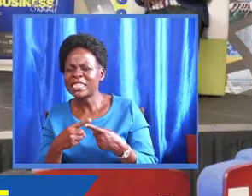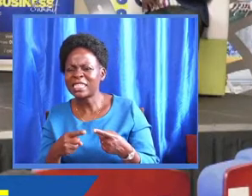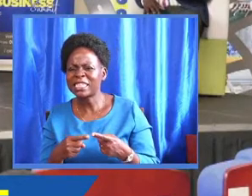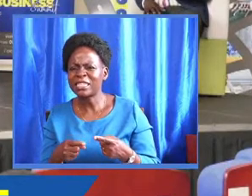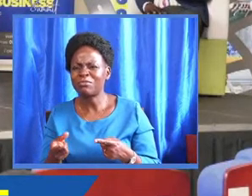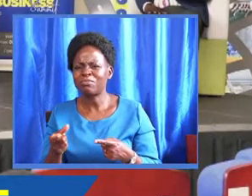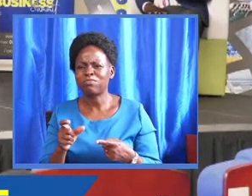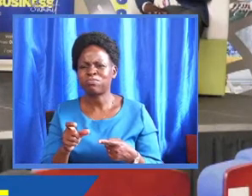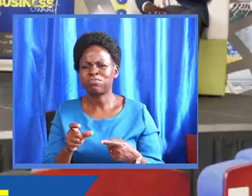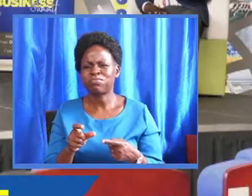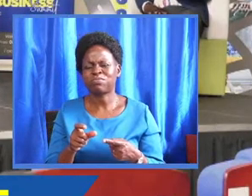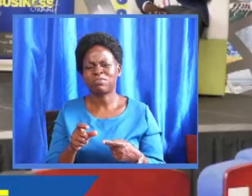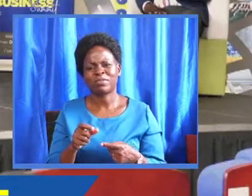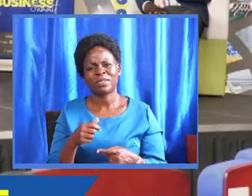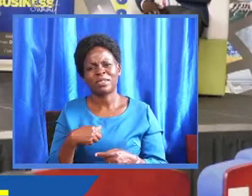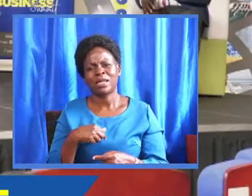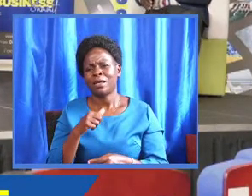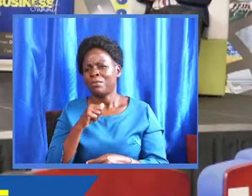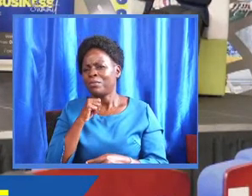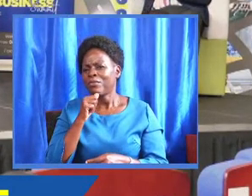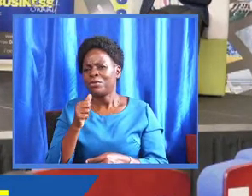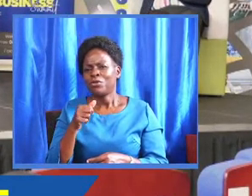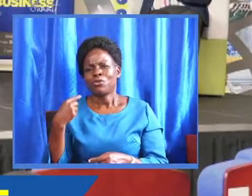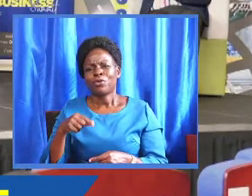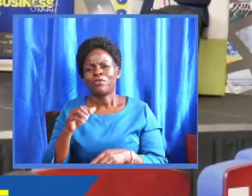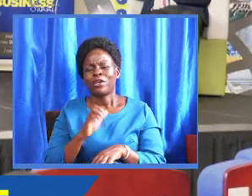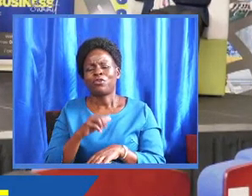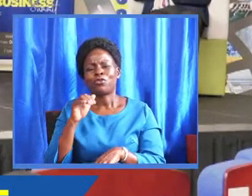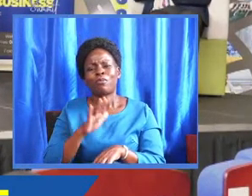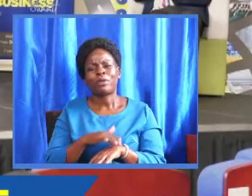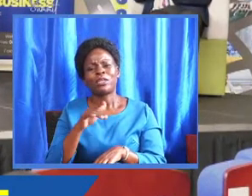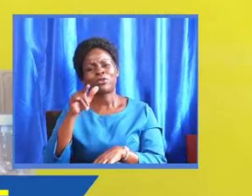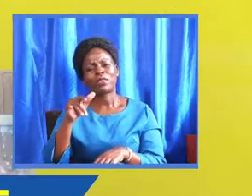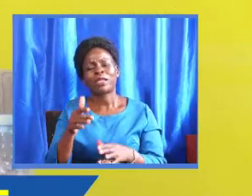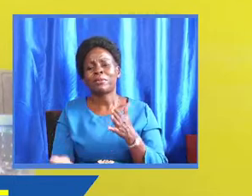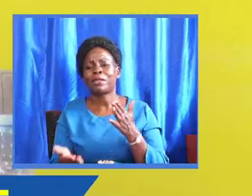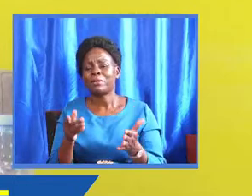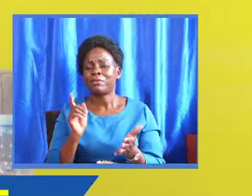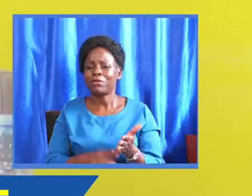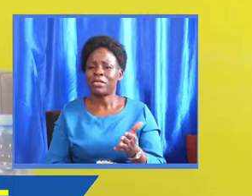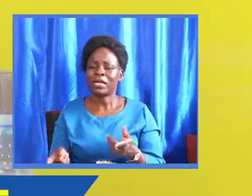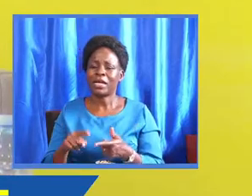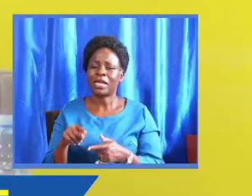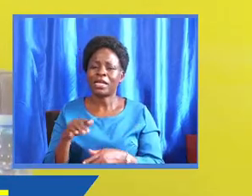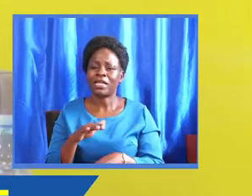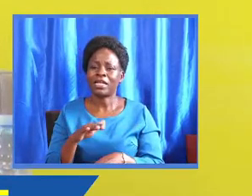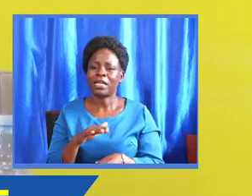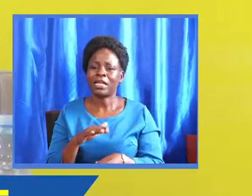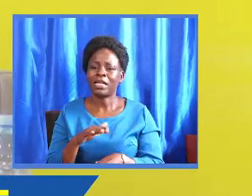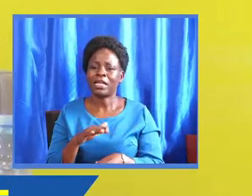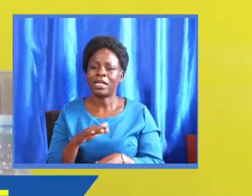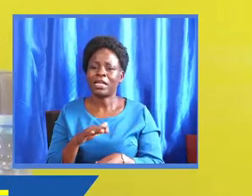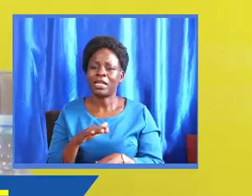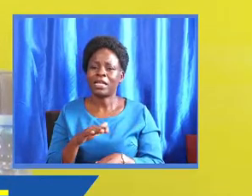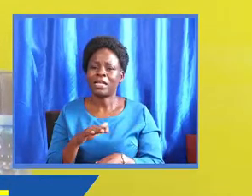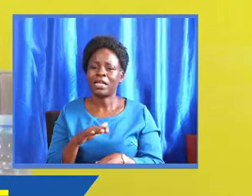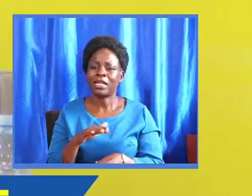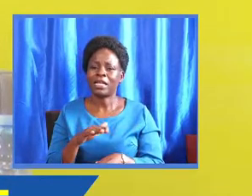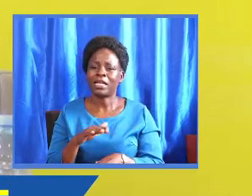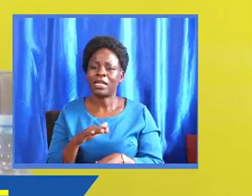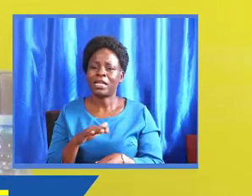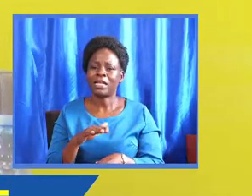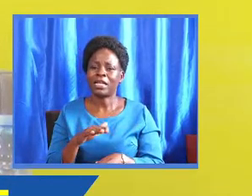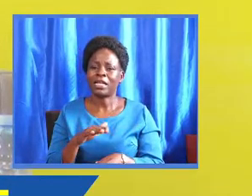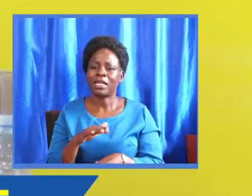don't think I'm qualified to really comment on that. But maybe what I'll add on to that is that there